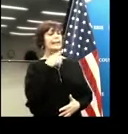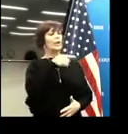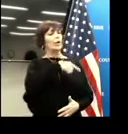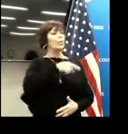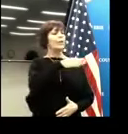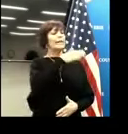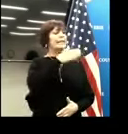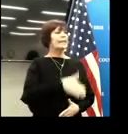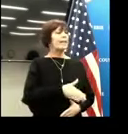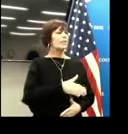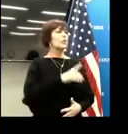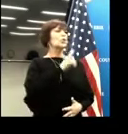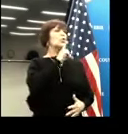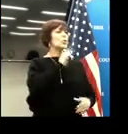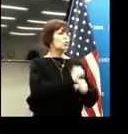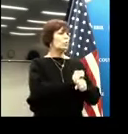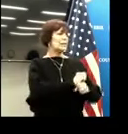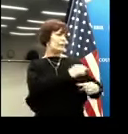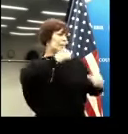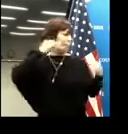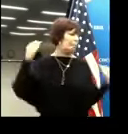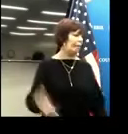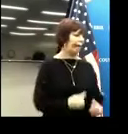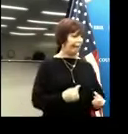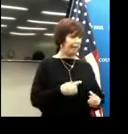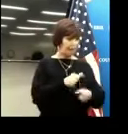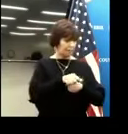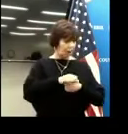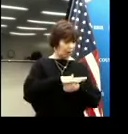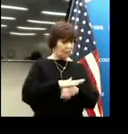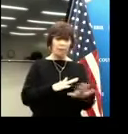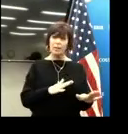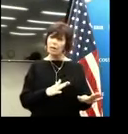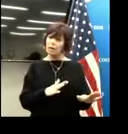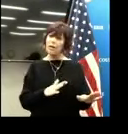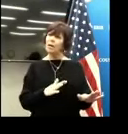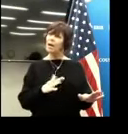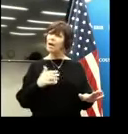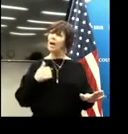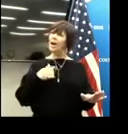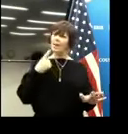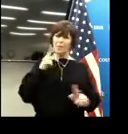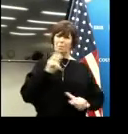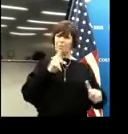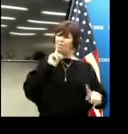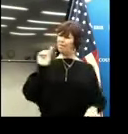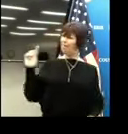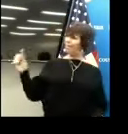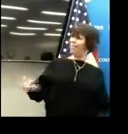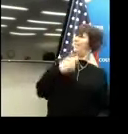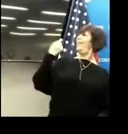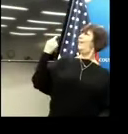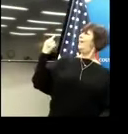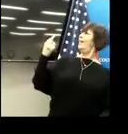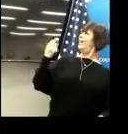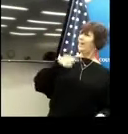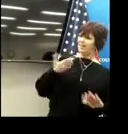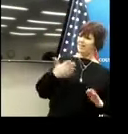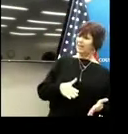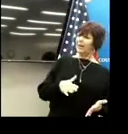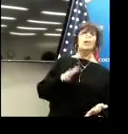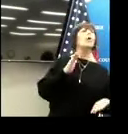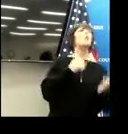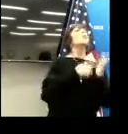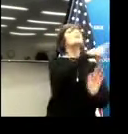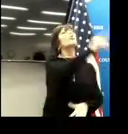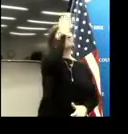full pain of COVID's wrath. I think that, some people might be offended by that who have lost loved ones. What's your take on that?